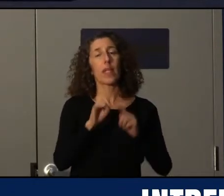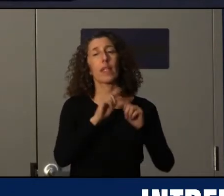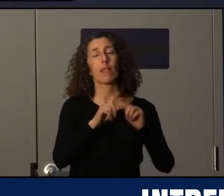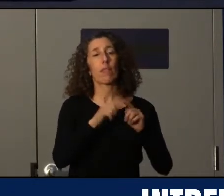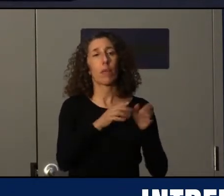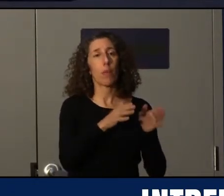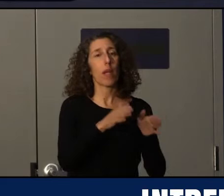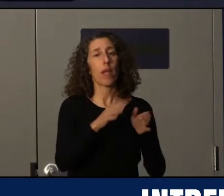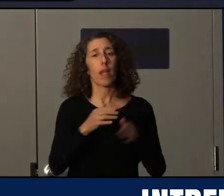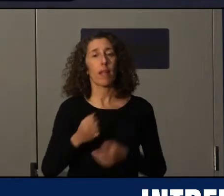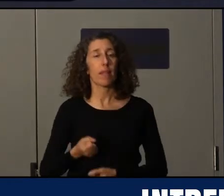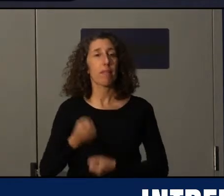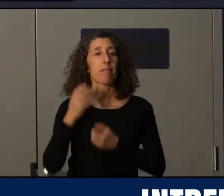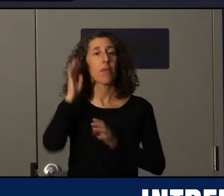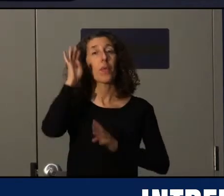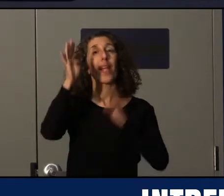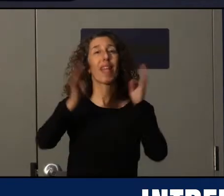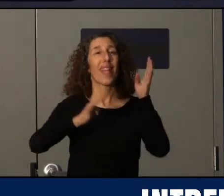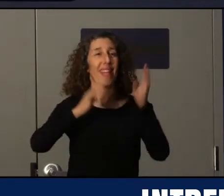creativity.